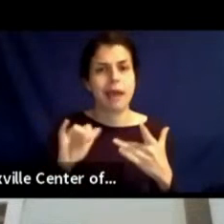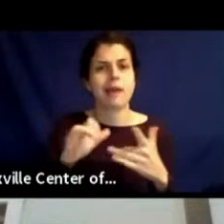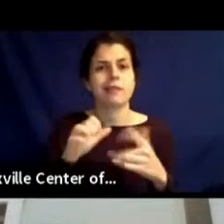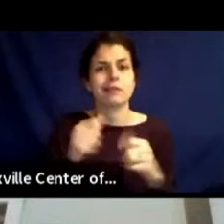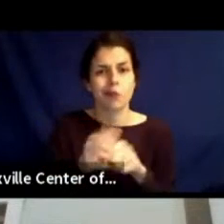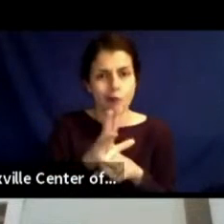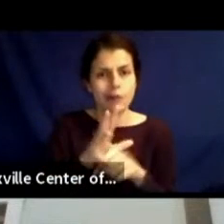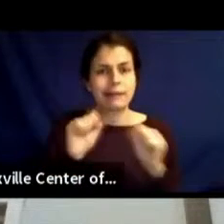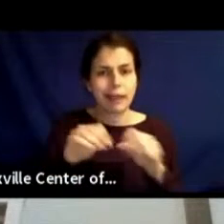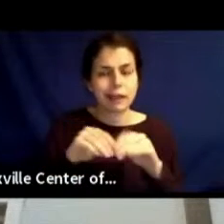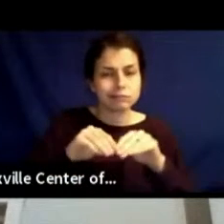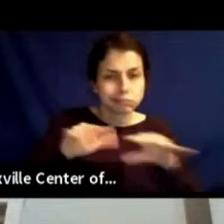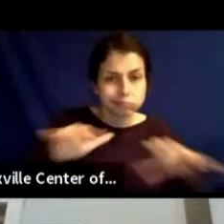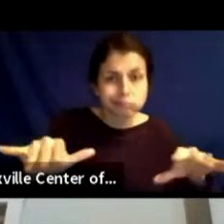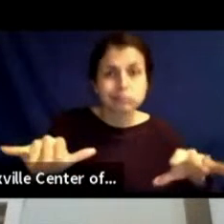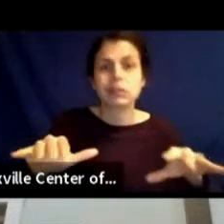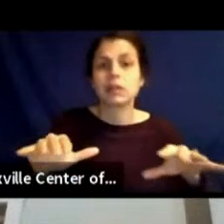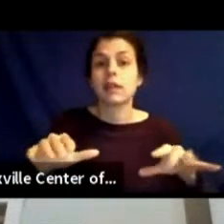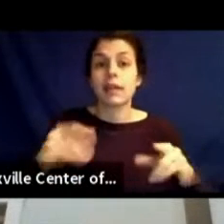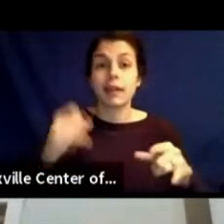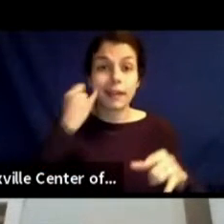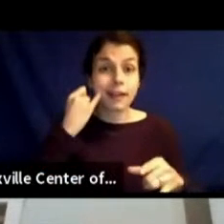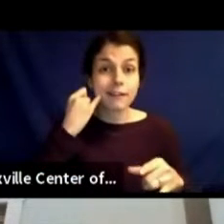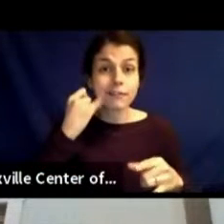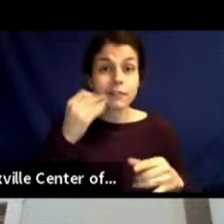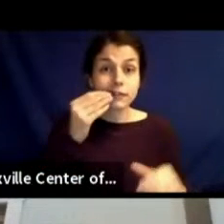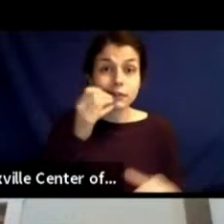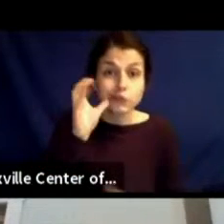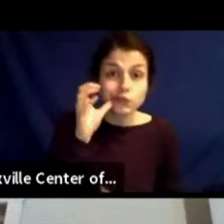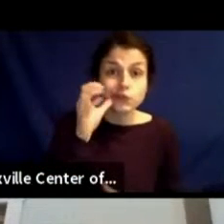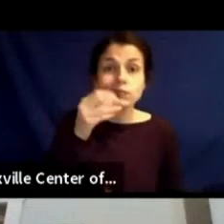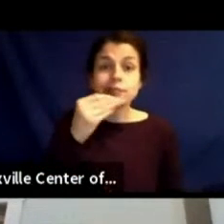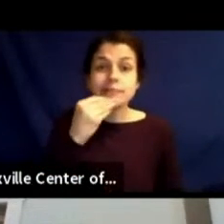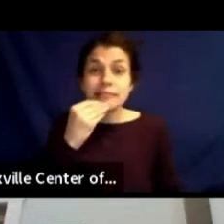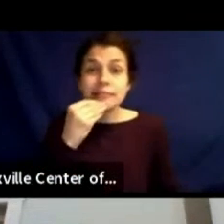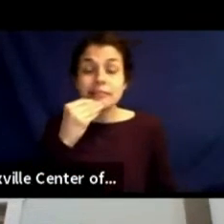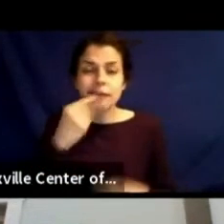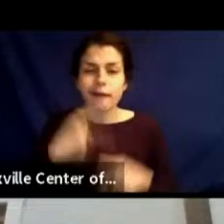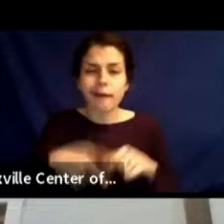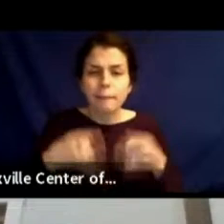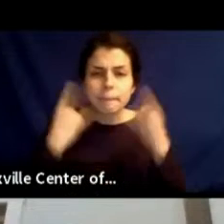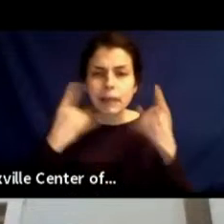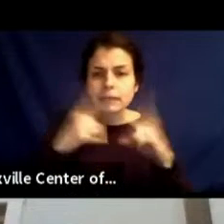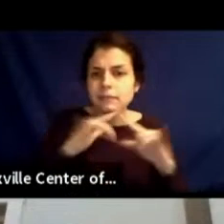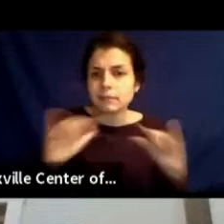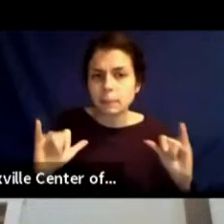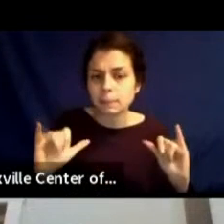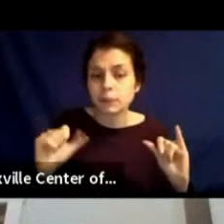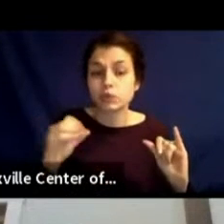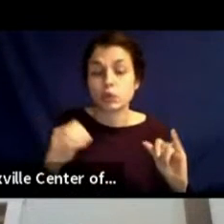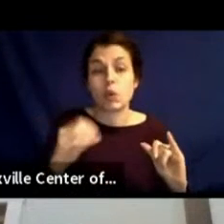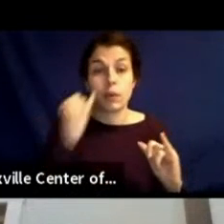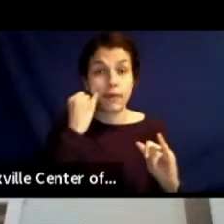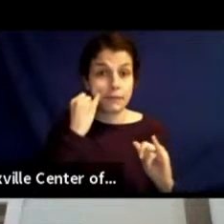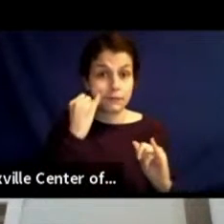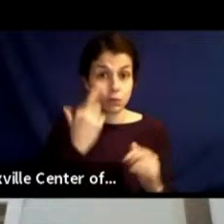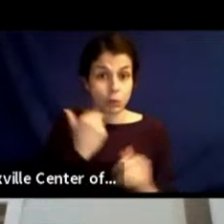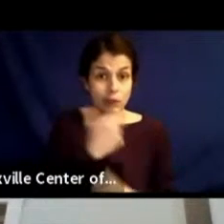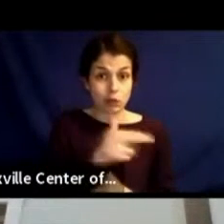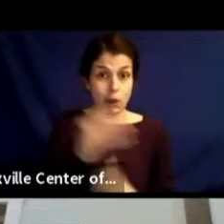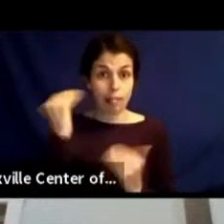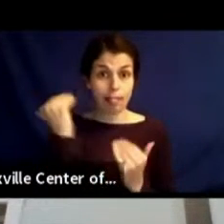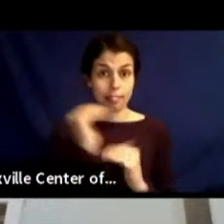mask on while you're eating and drinking. So limiting some of those activities at restaurants is one way that's been seen across the country